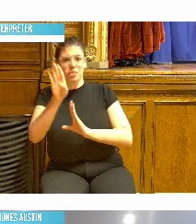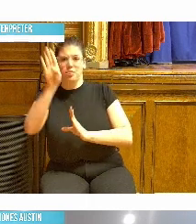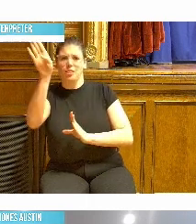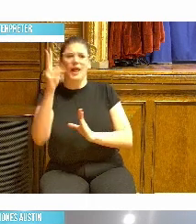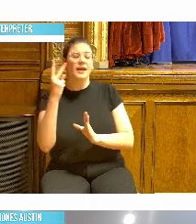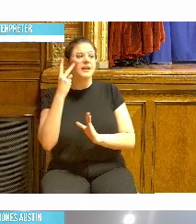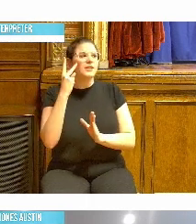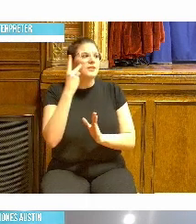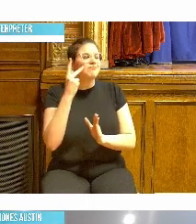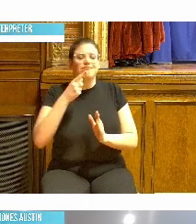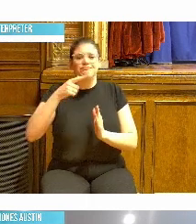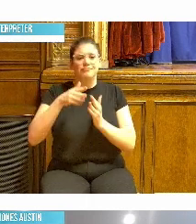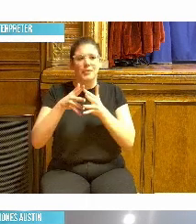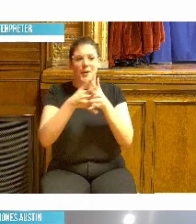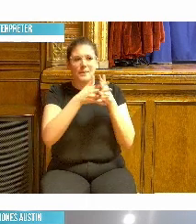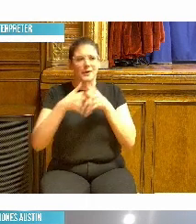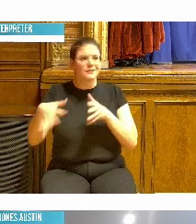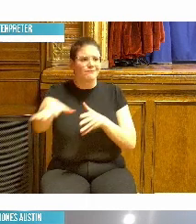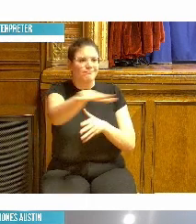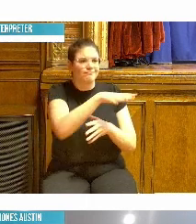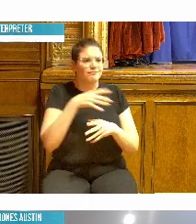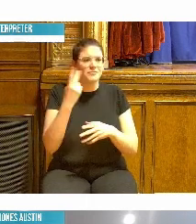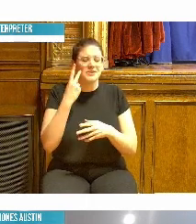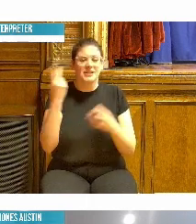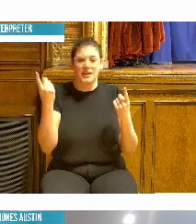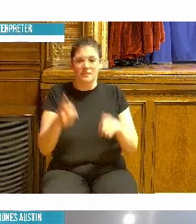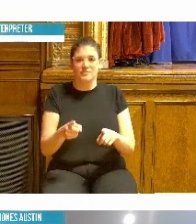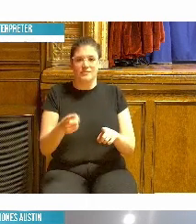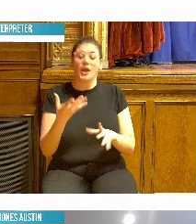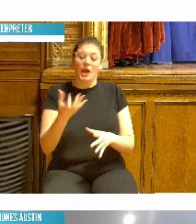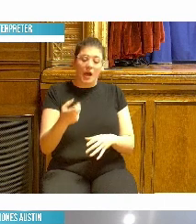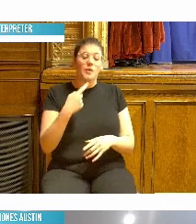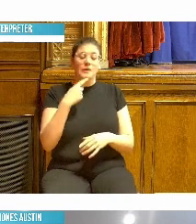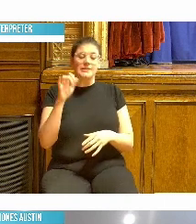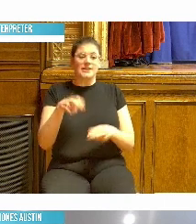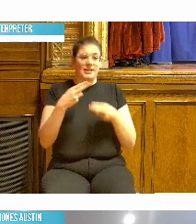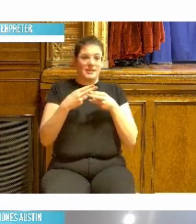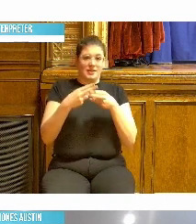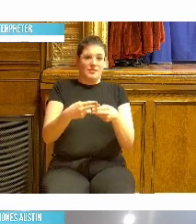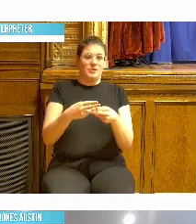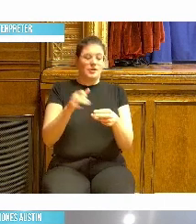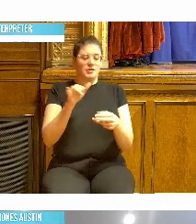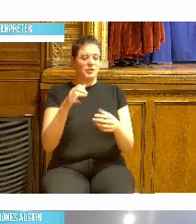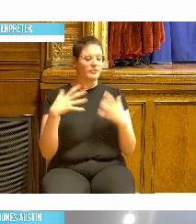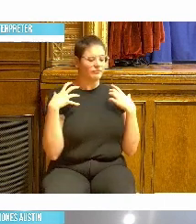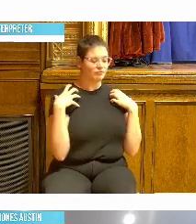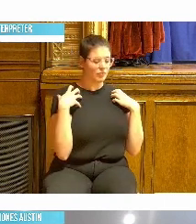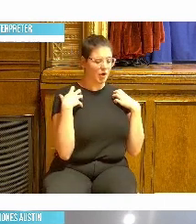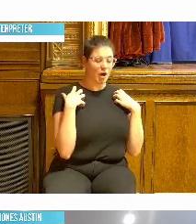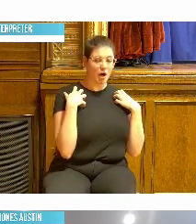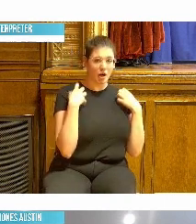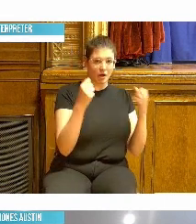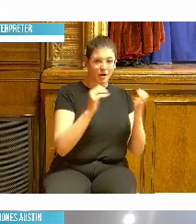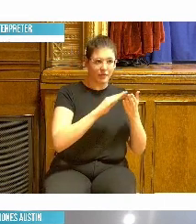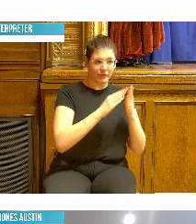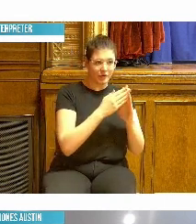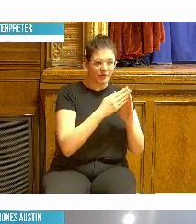in our community. So I just wanted to name that because you have urban renewal, redlining, and the